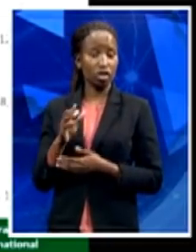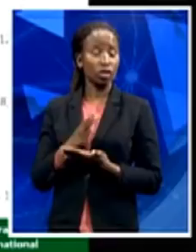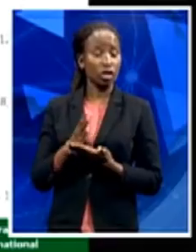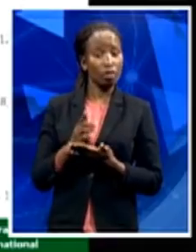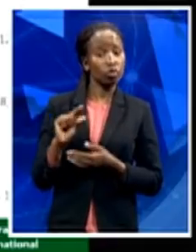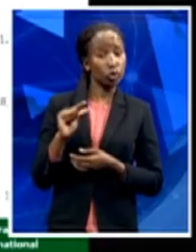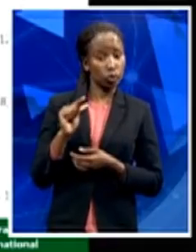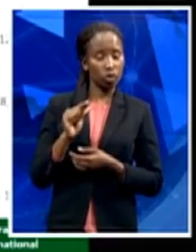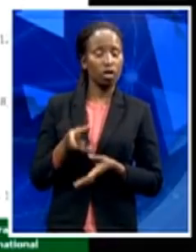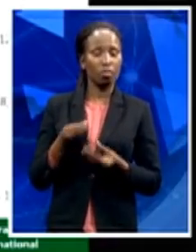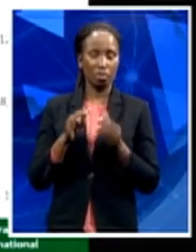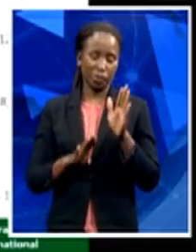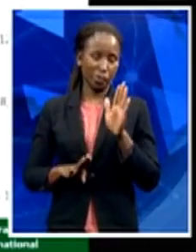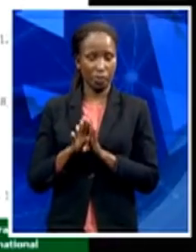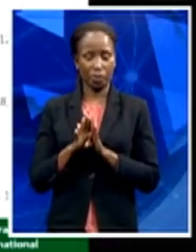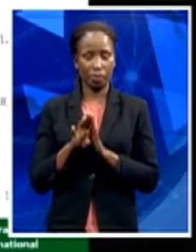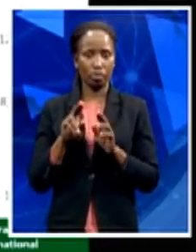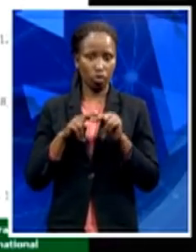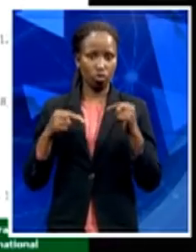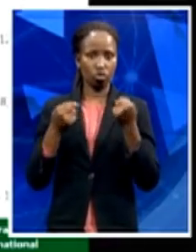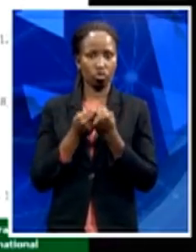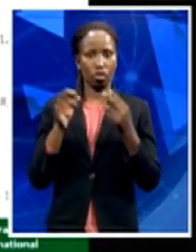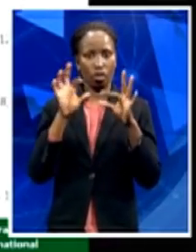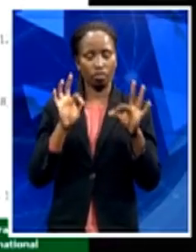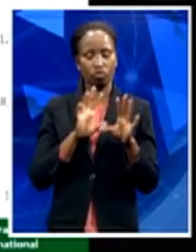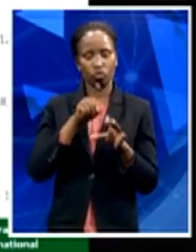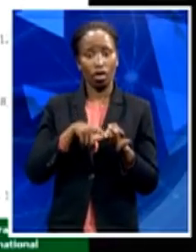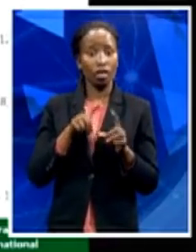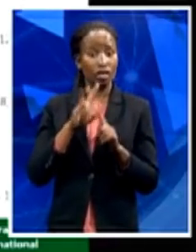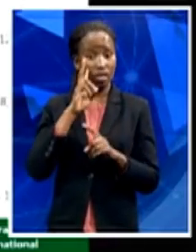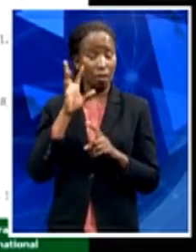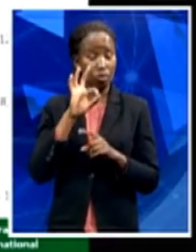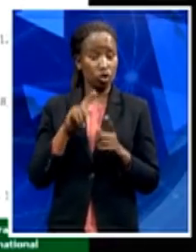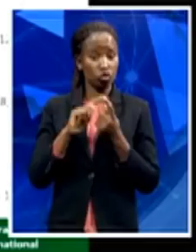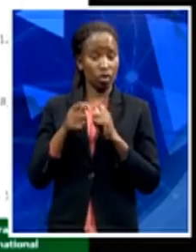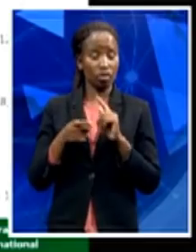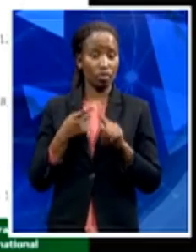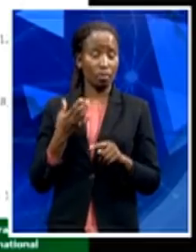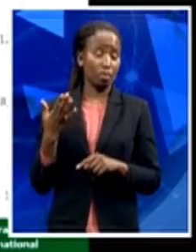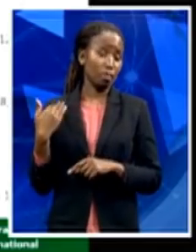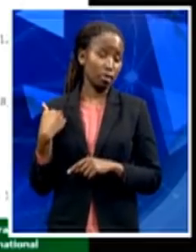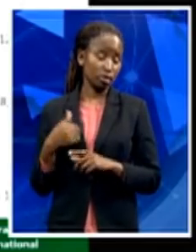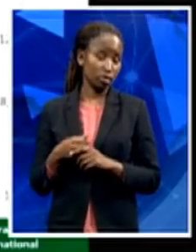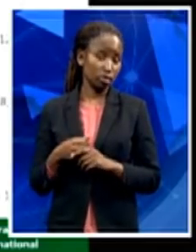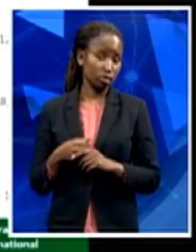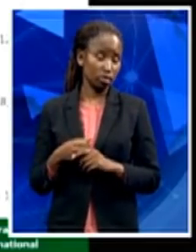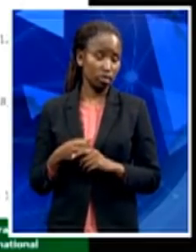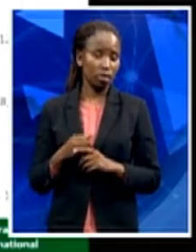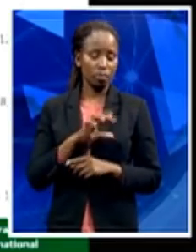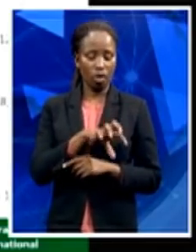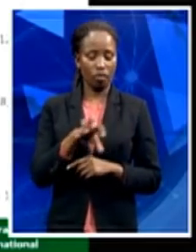at the percentage change in the past 4 years, the provinces that are worrying are Limpopo, which has